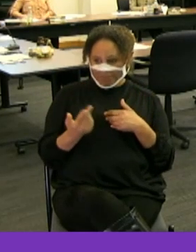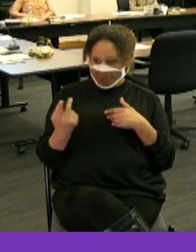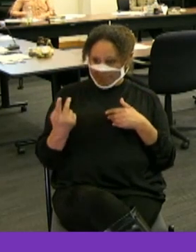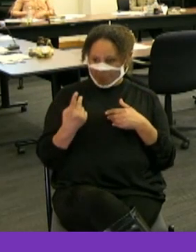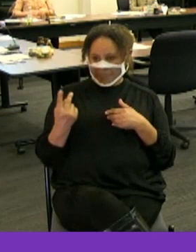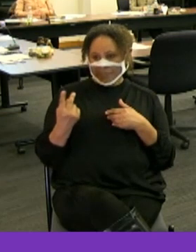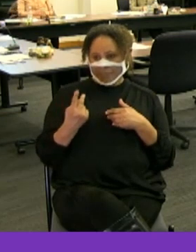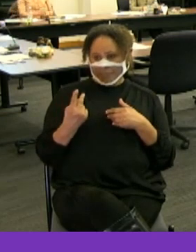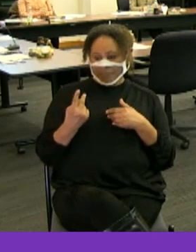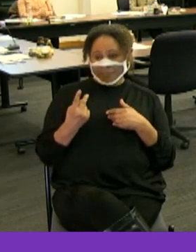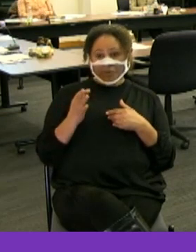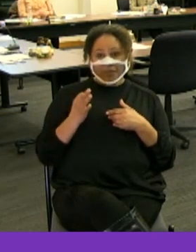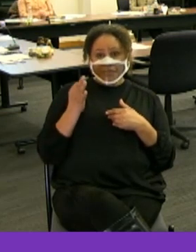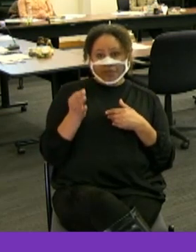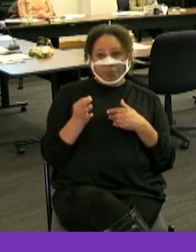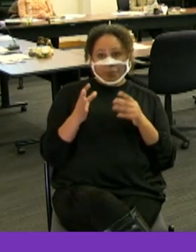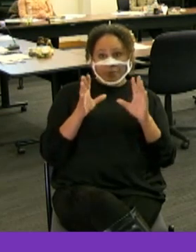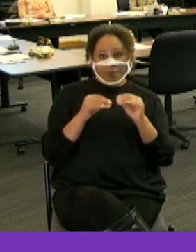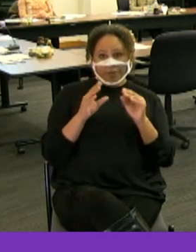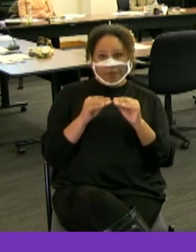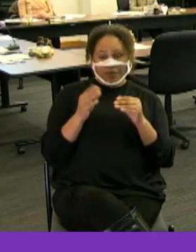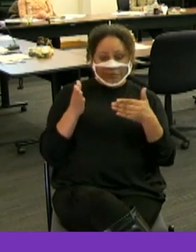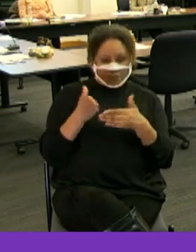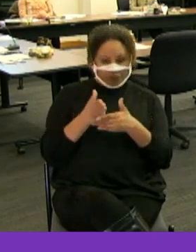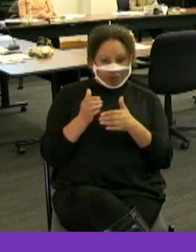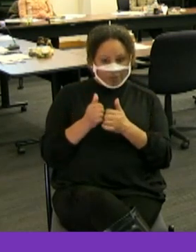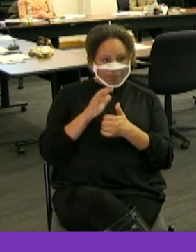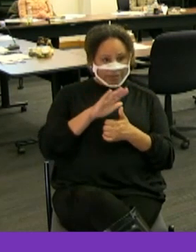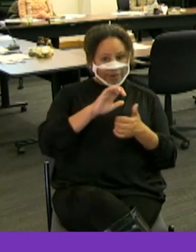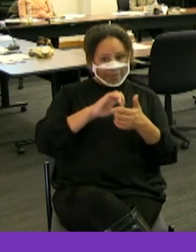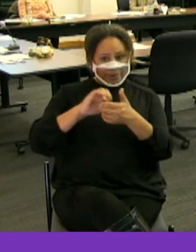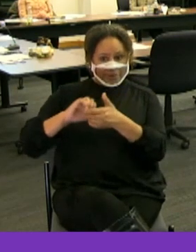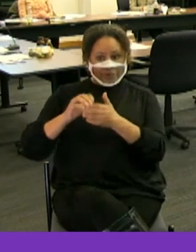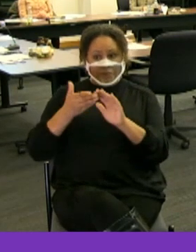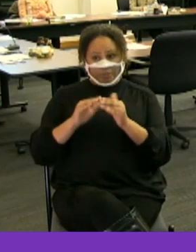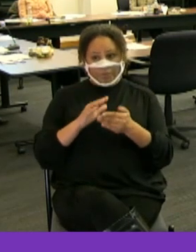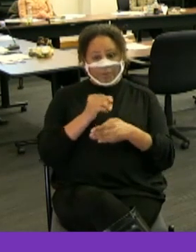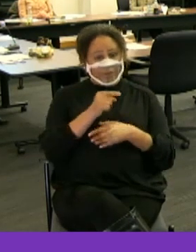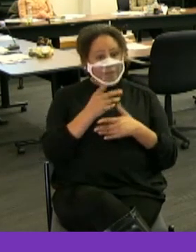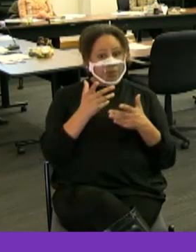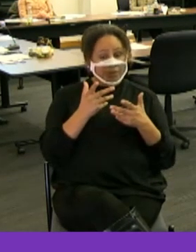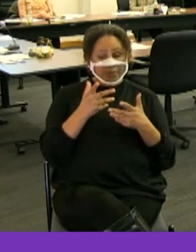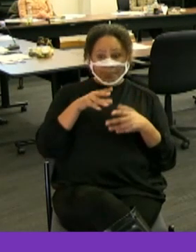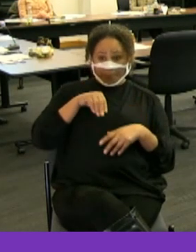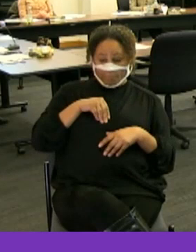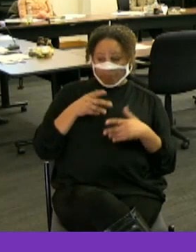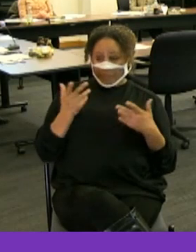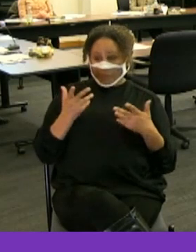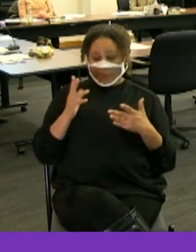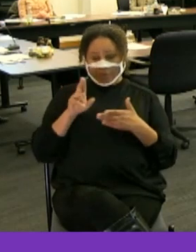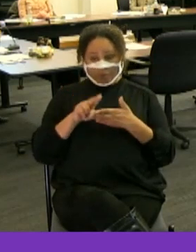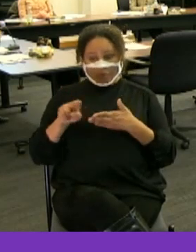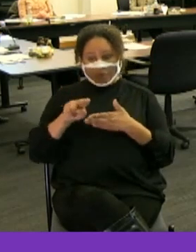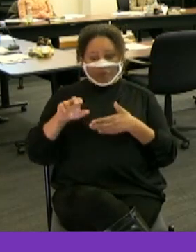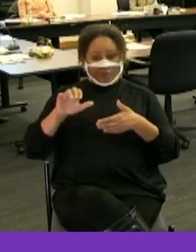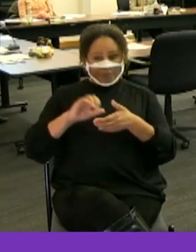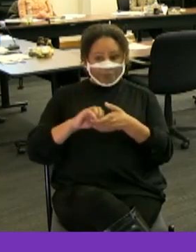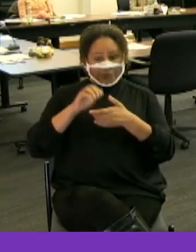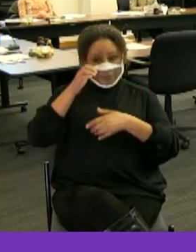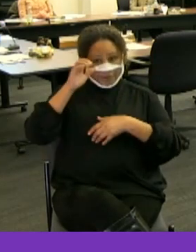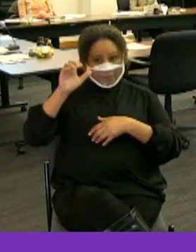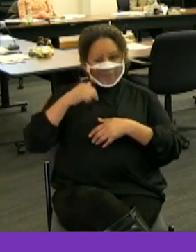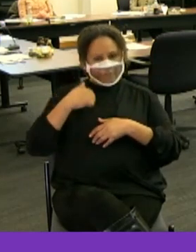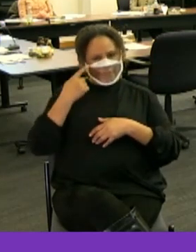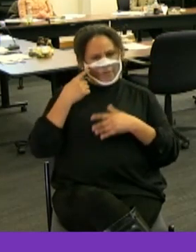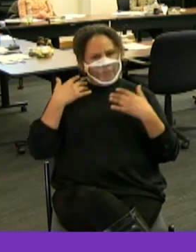to a future meeting to share with their partners in their community. And what he really embraced was our university partnership concept. So I